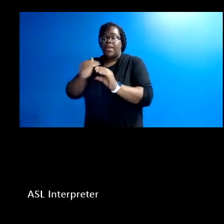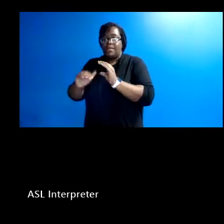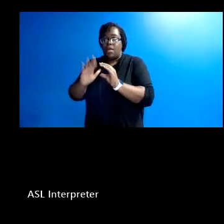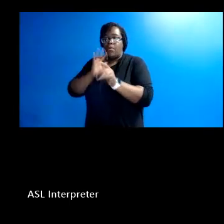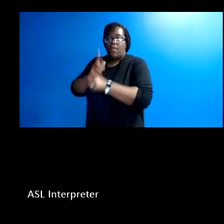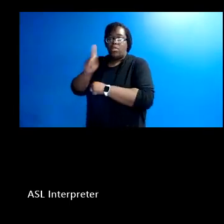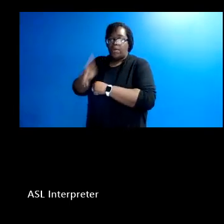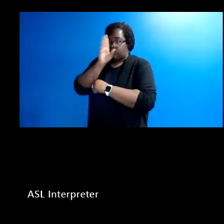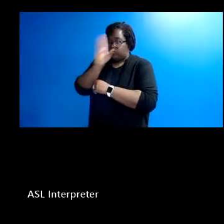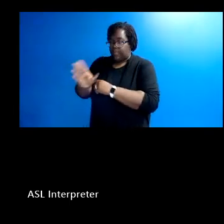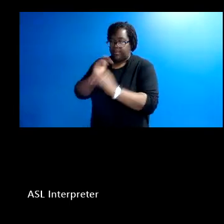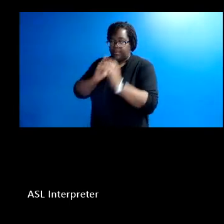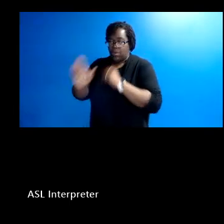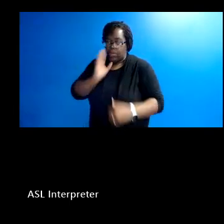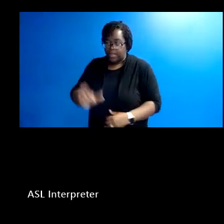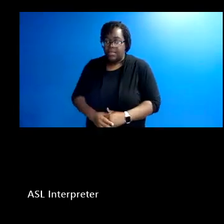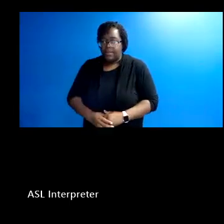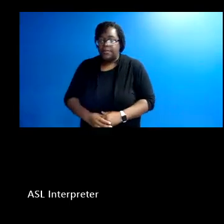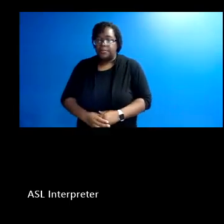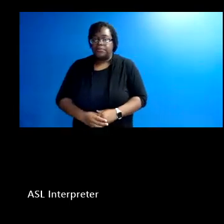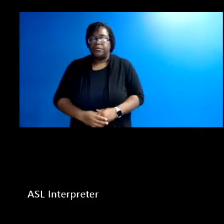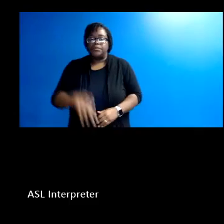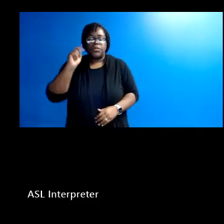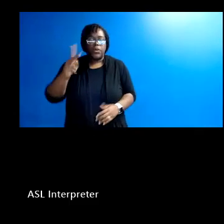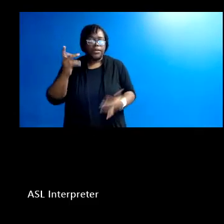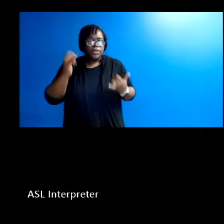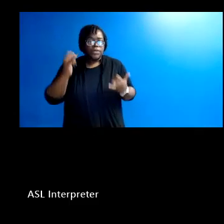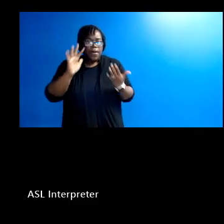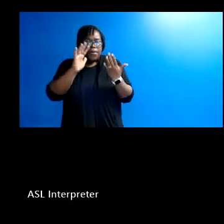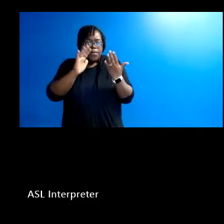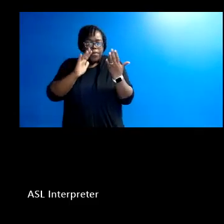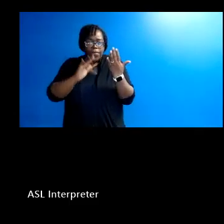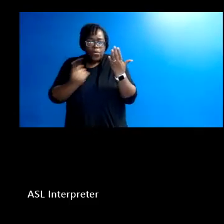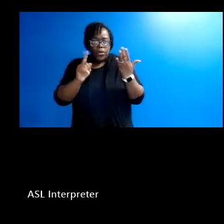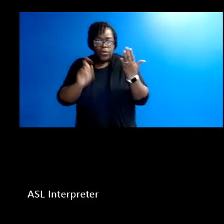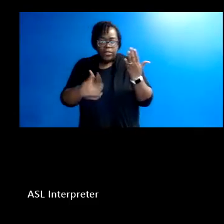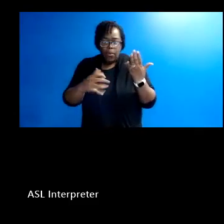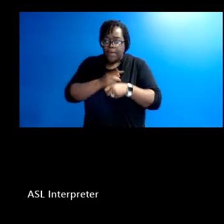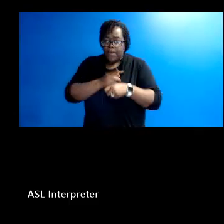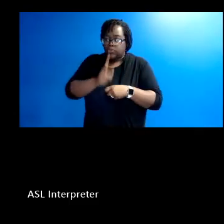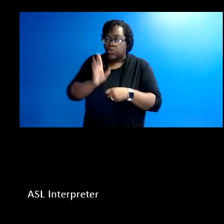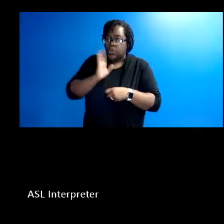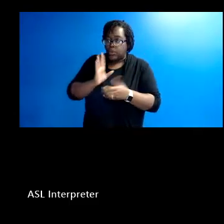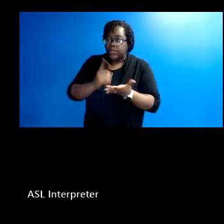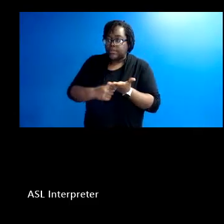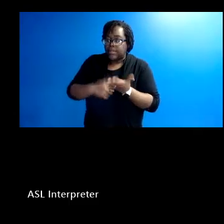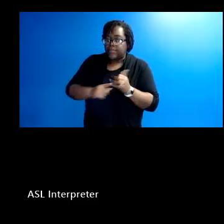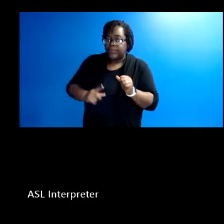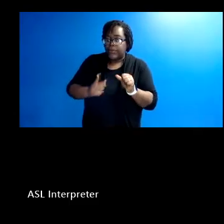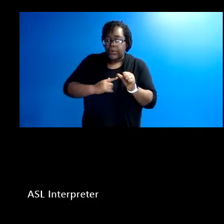directly. So let me go through one question I wanted to make sure we covered first.